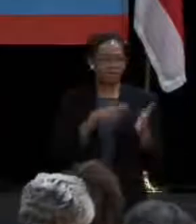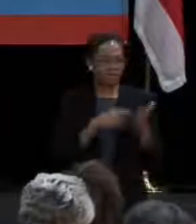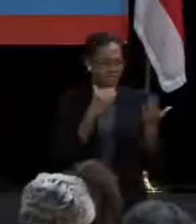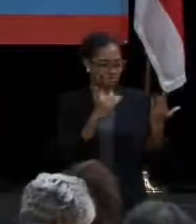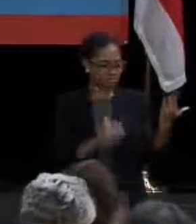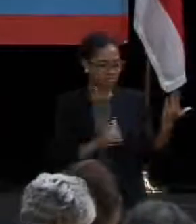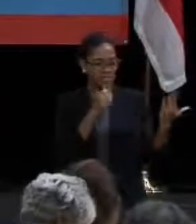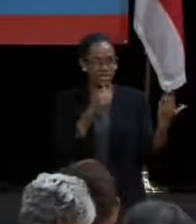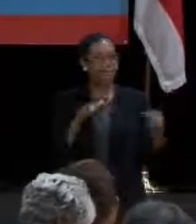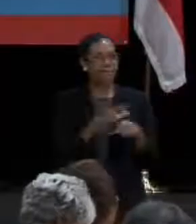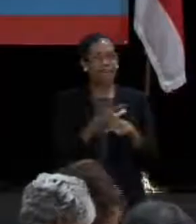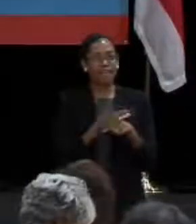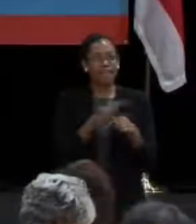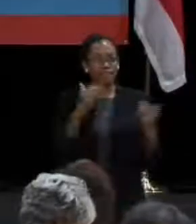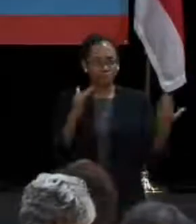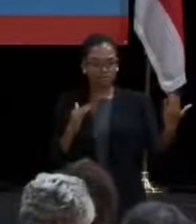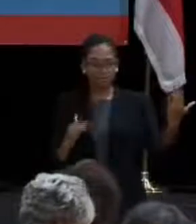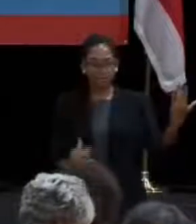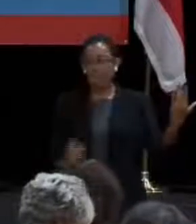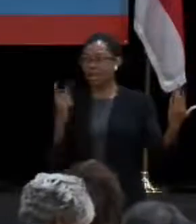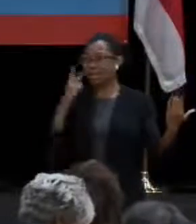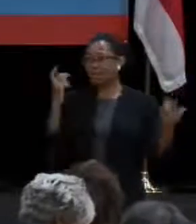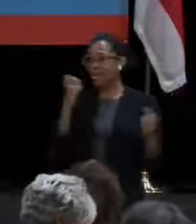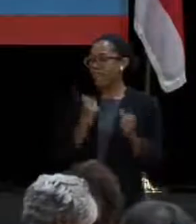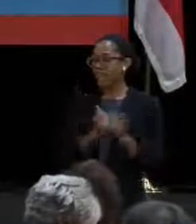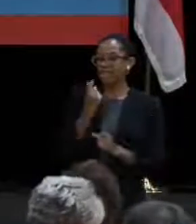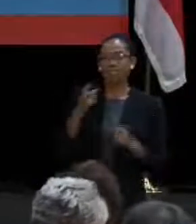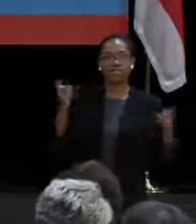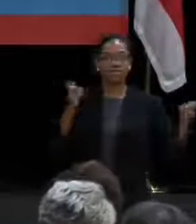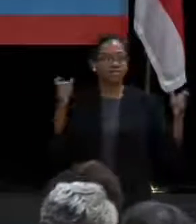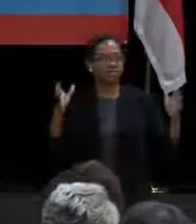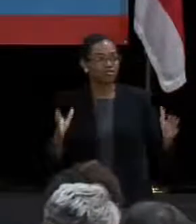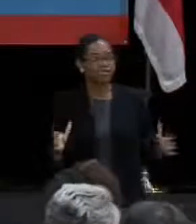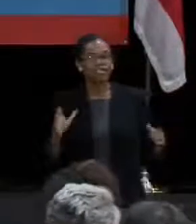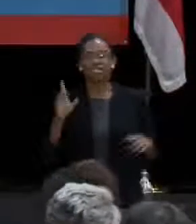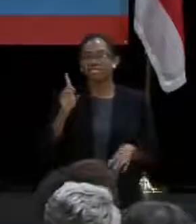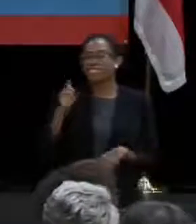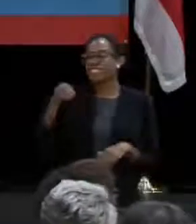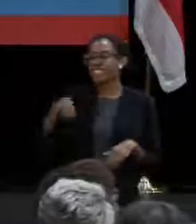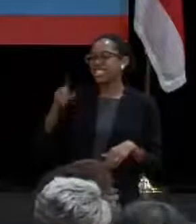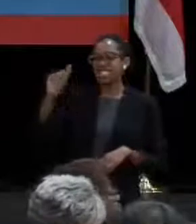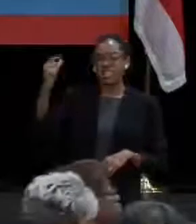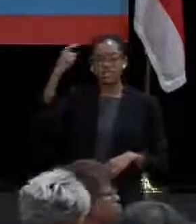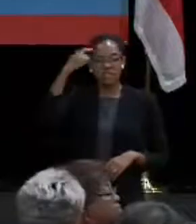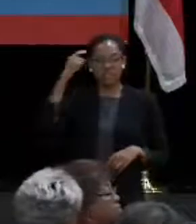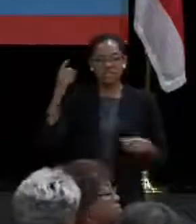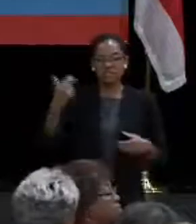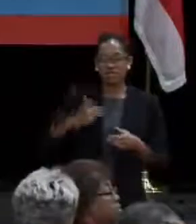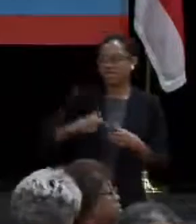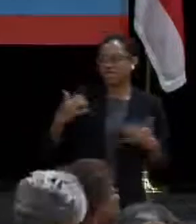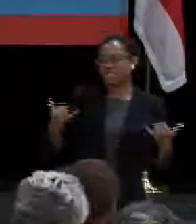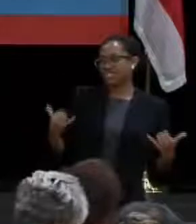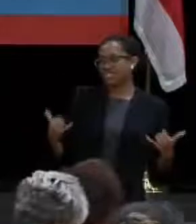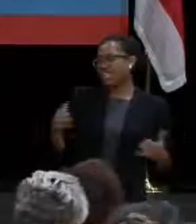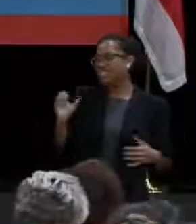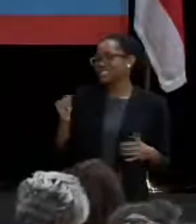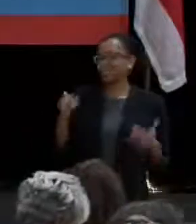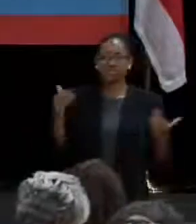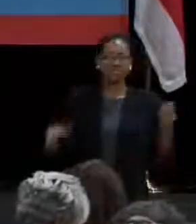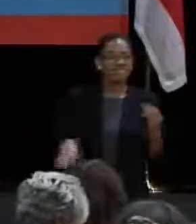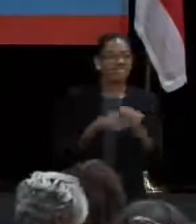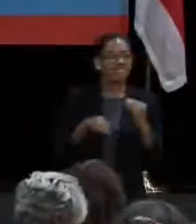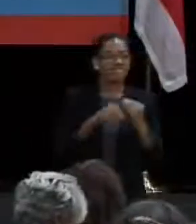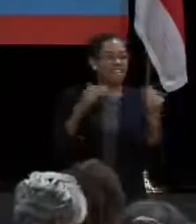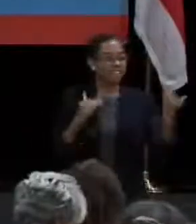enough because I saw just about every director in district government who joined me today to check